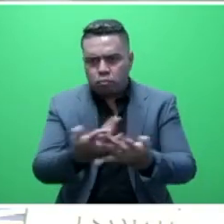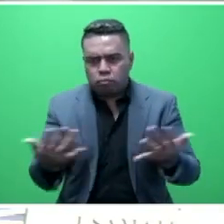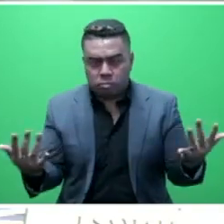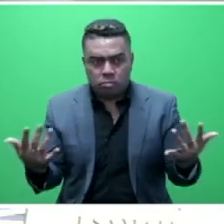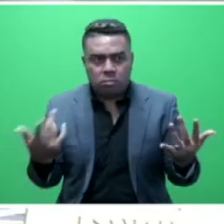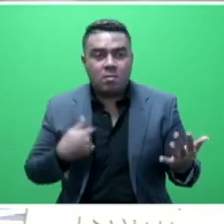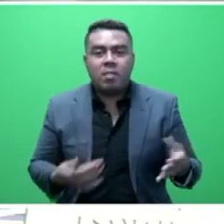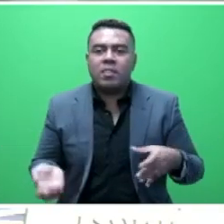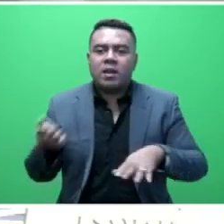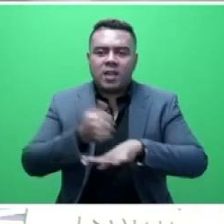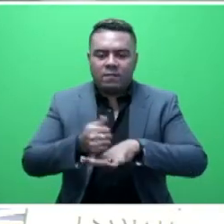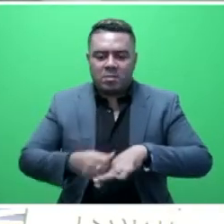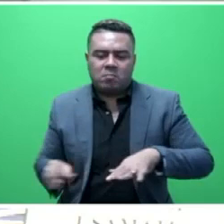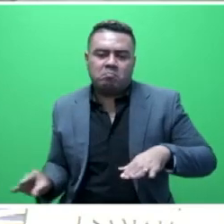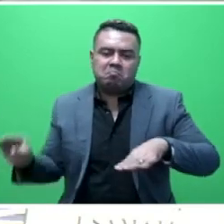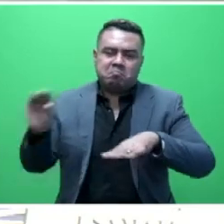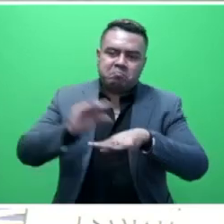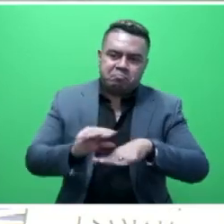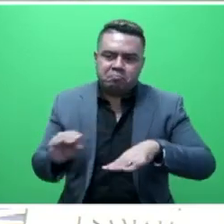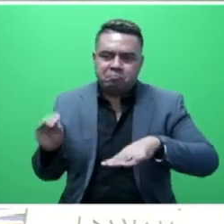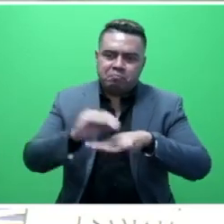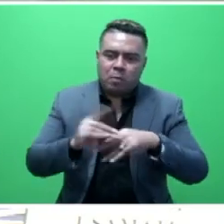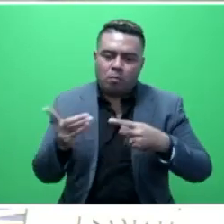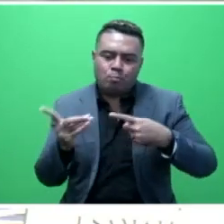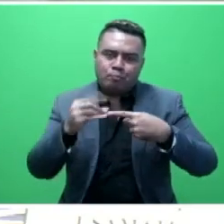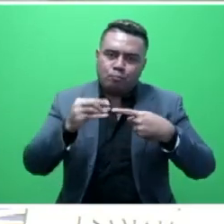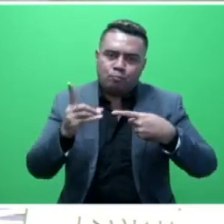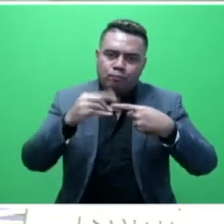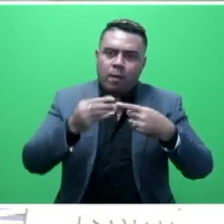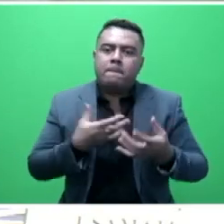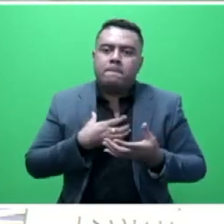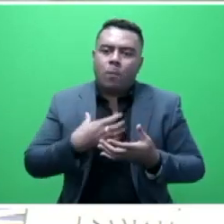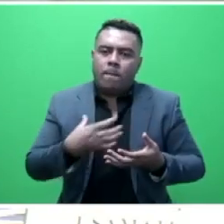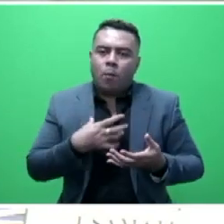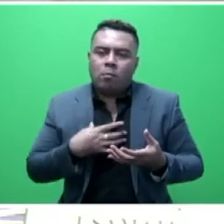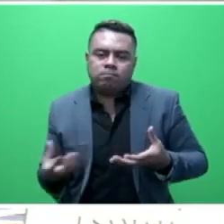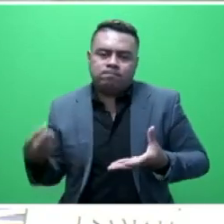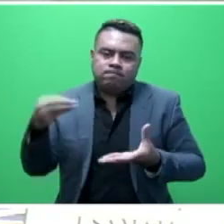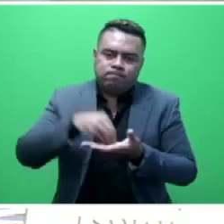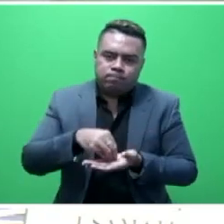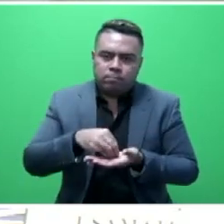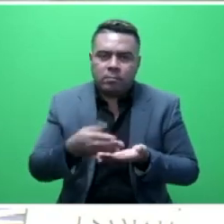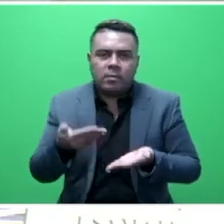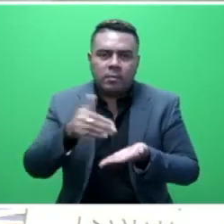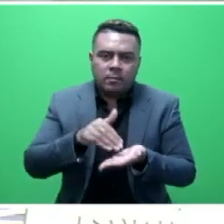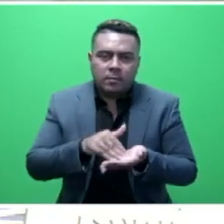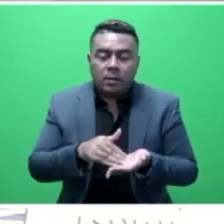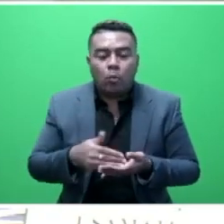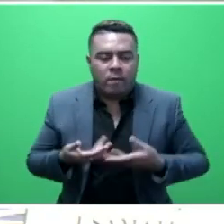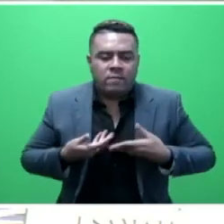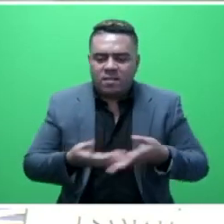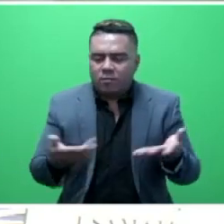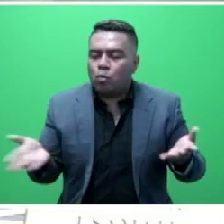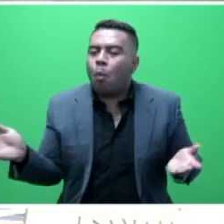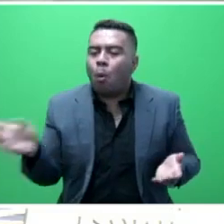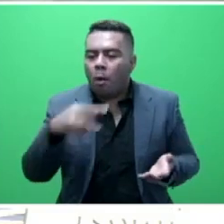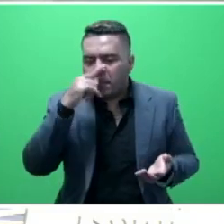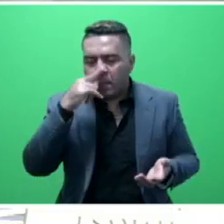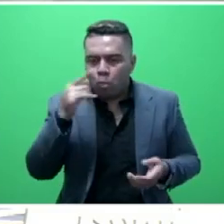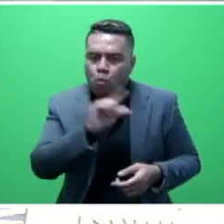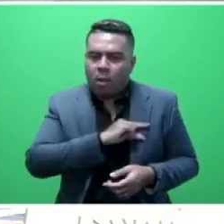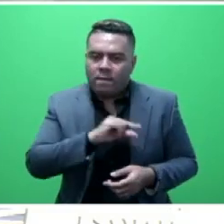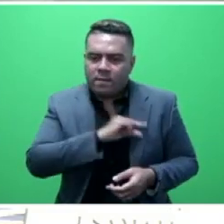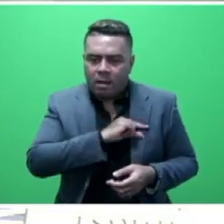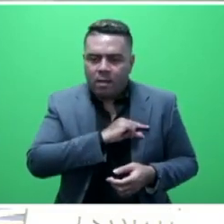top up accounts to ensure that all full payments were delivered to all who qualified. And the third phase